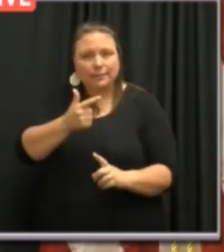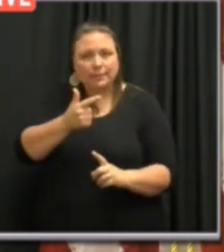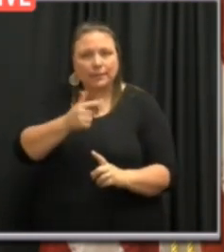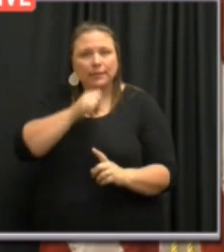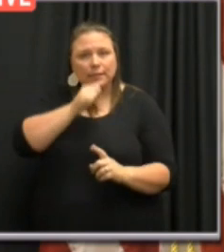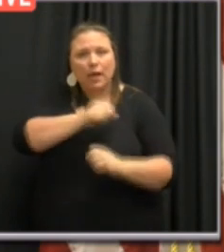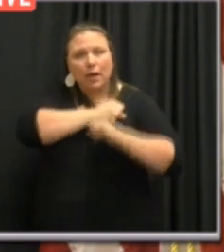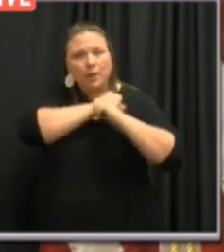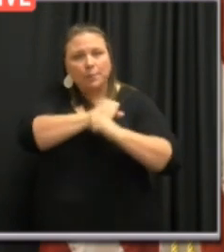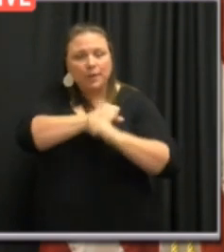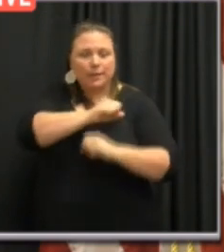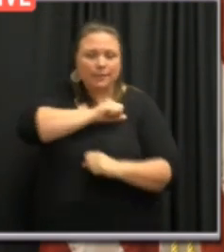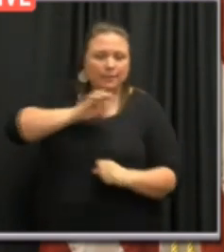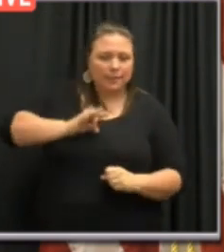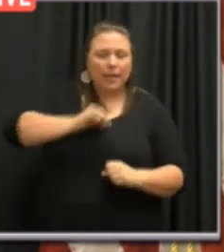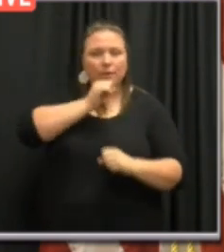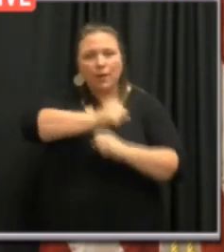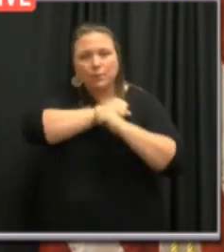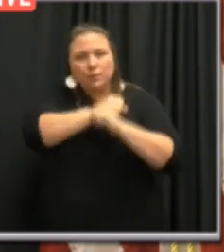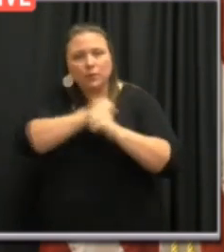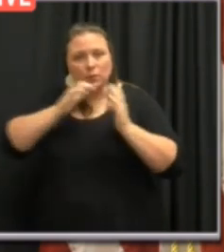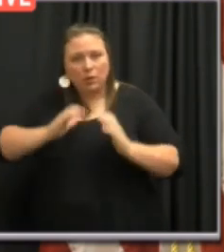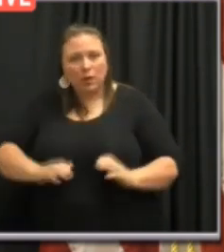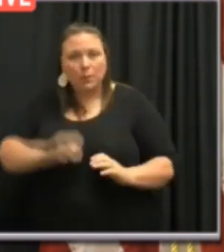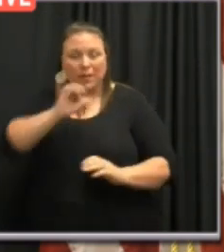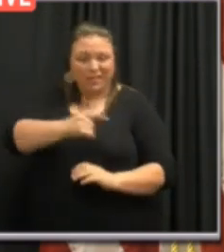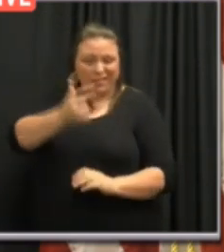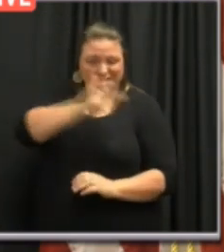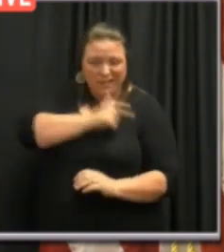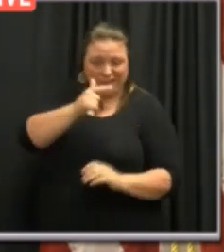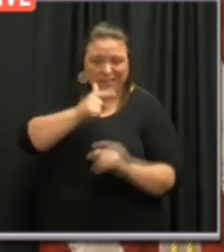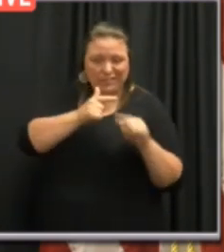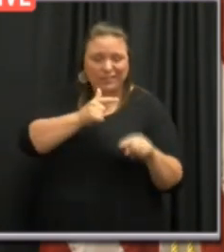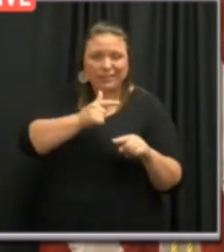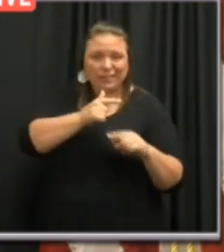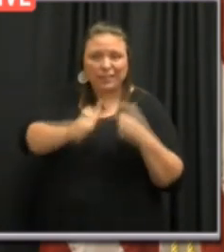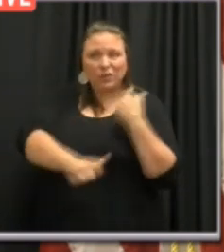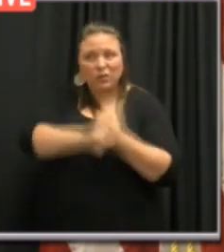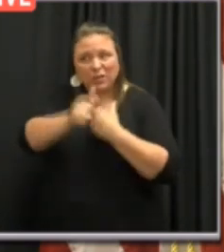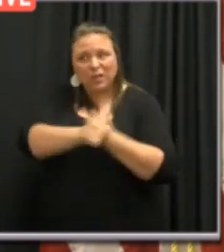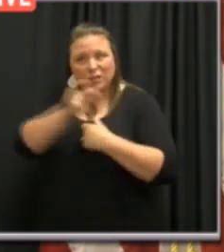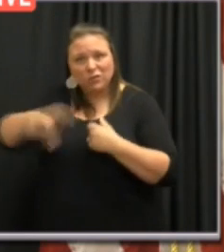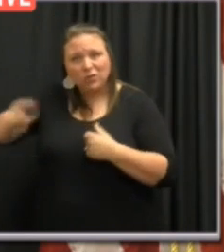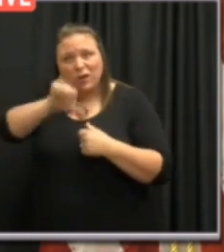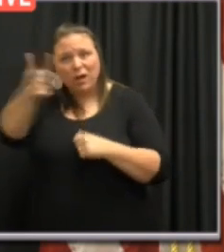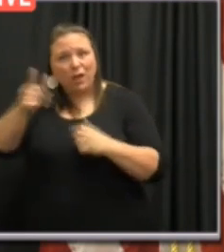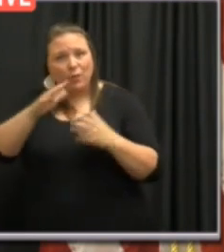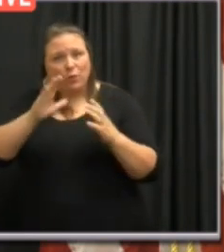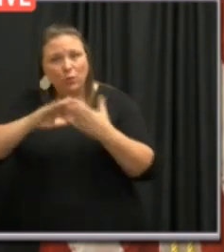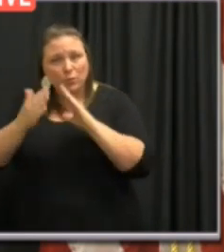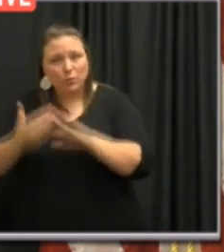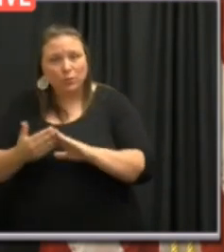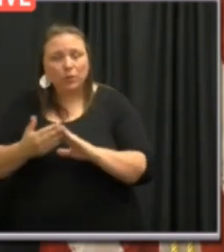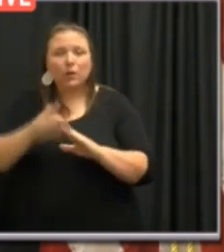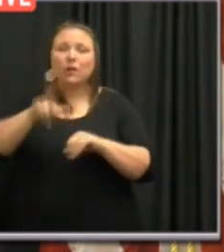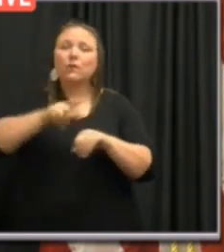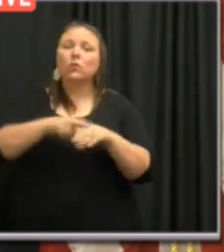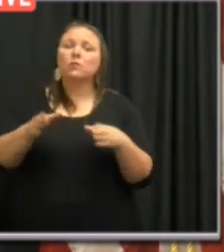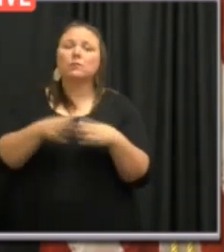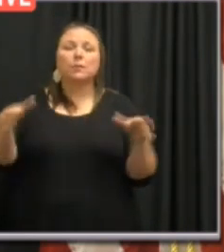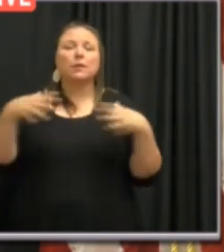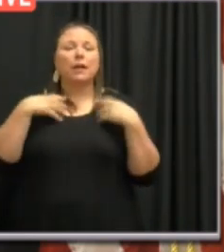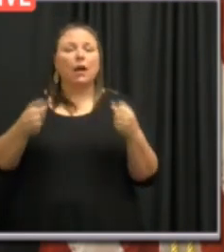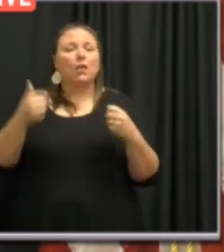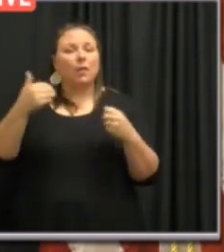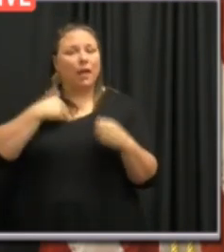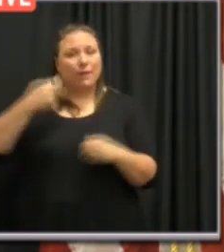not protecting its staff and its customers, and from that laziness endanger the rest of us. So, of course, public health. Public health has a long